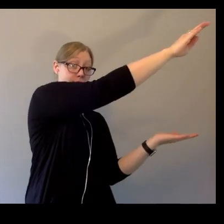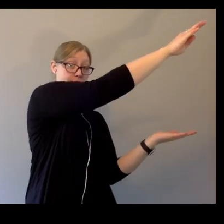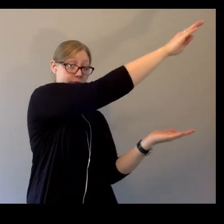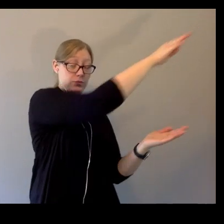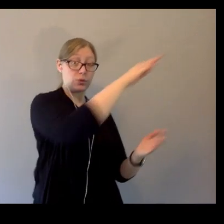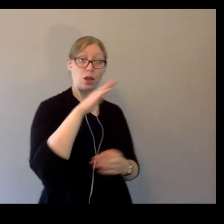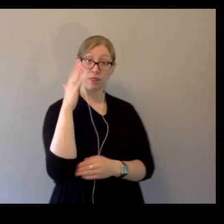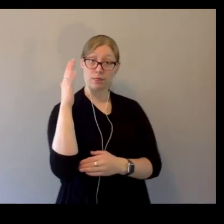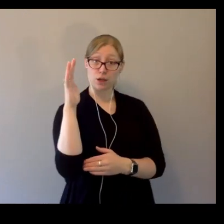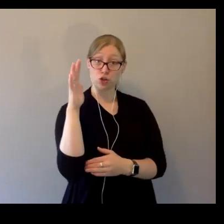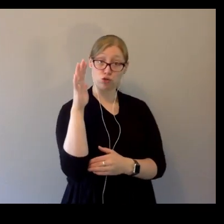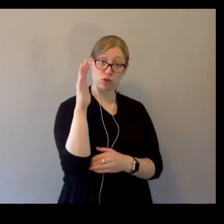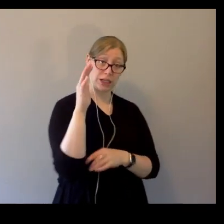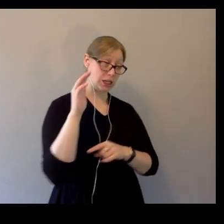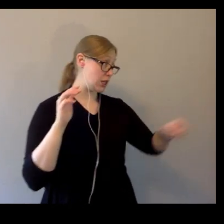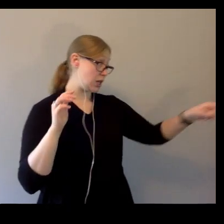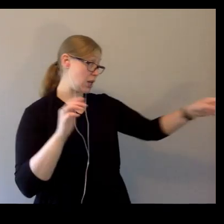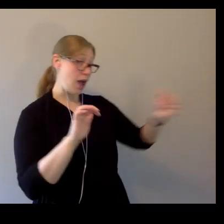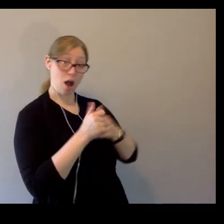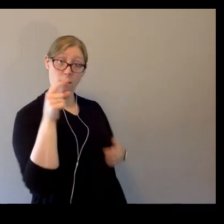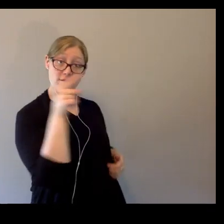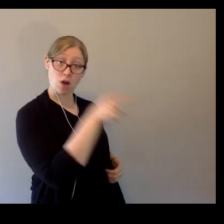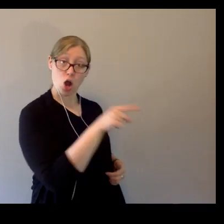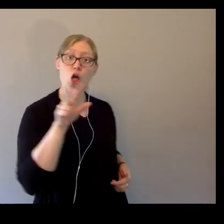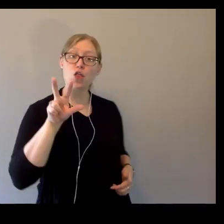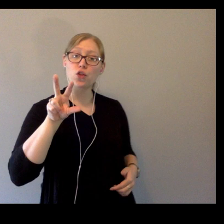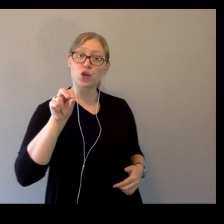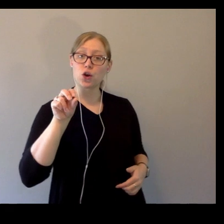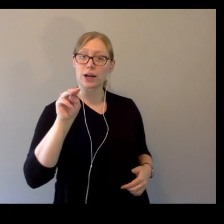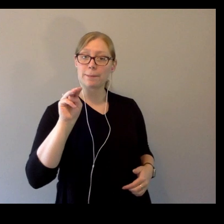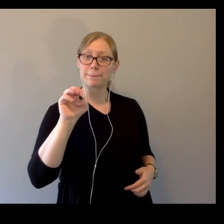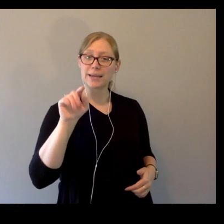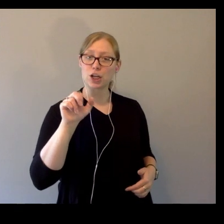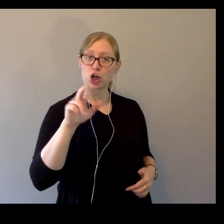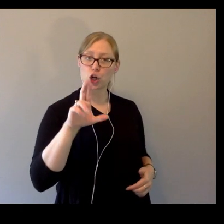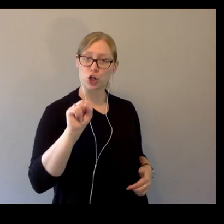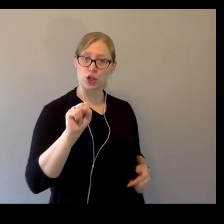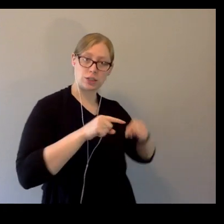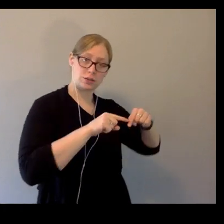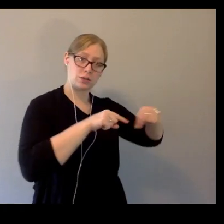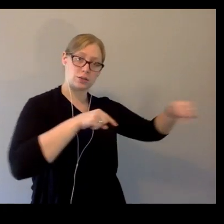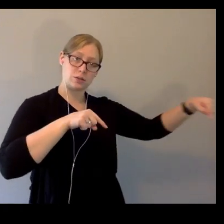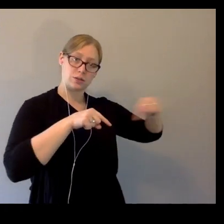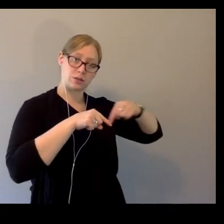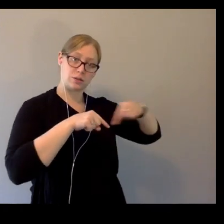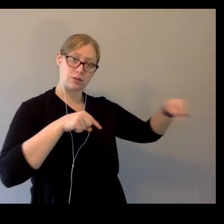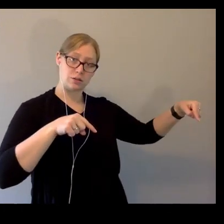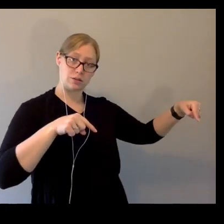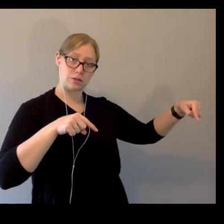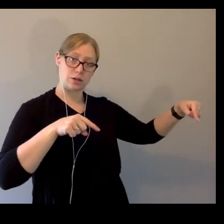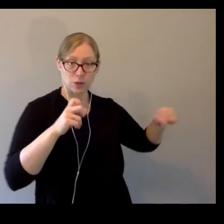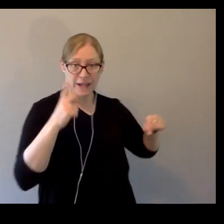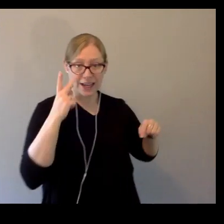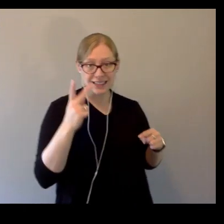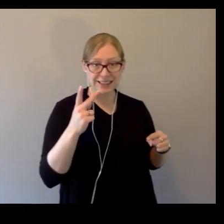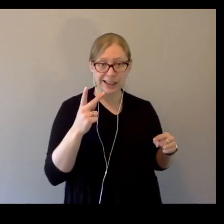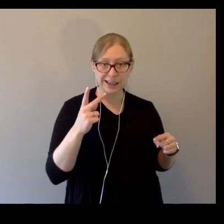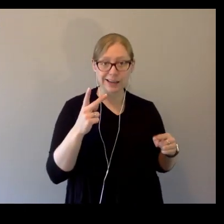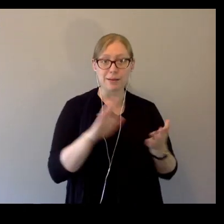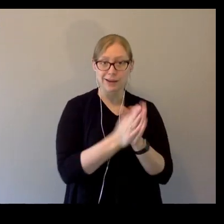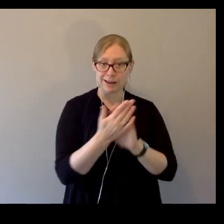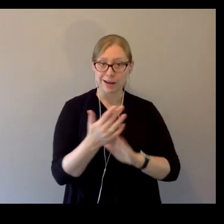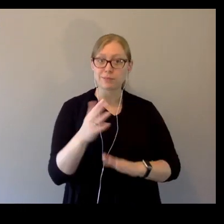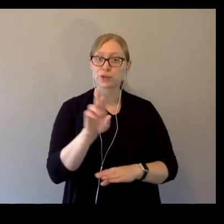30 meters away. So this is 30 meters away. You can see we get a right triangle there. It also